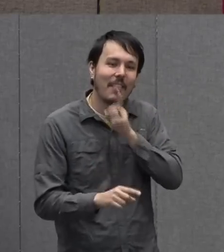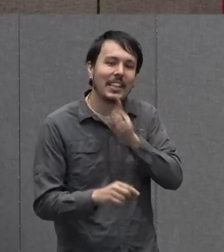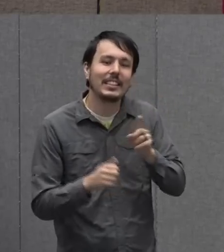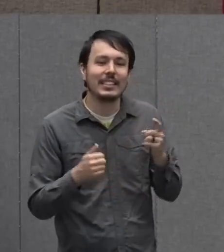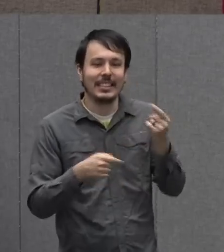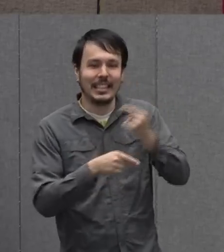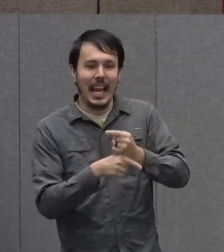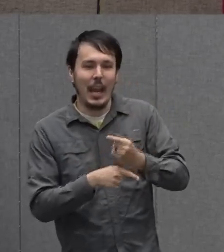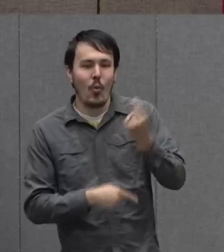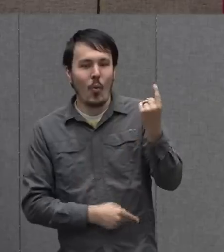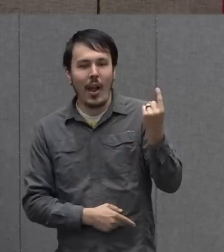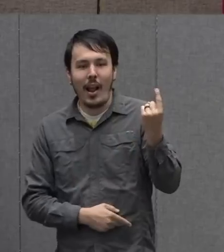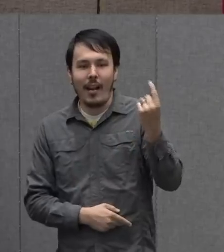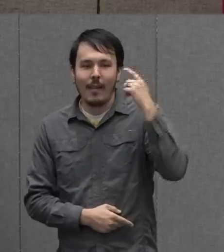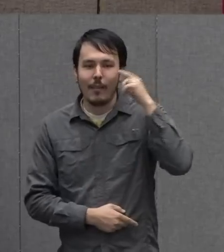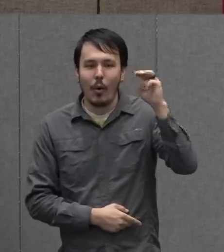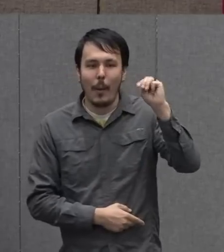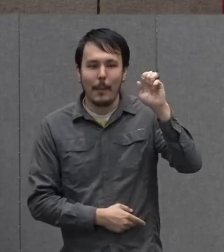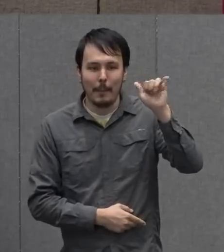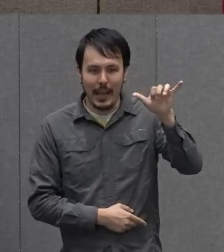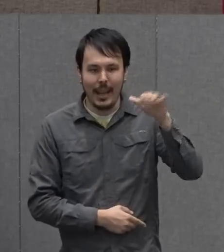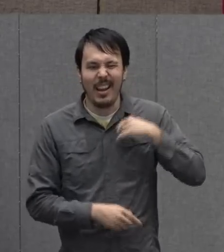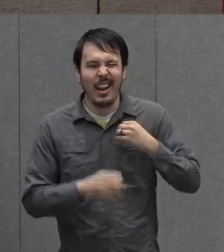a number 1.